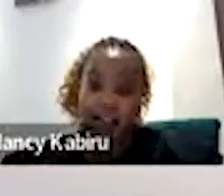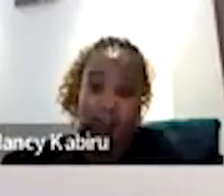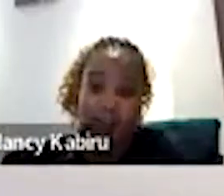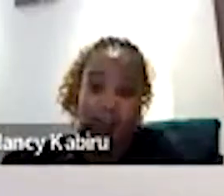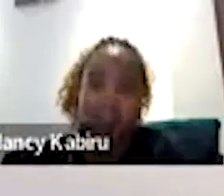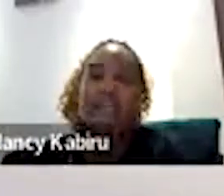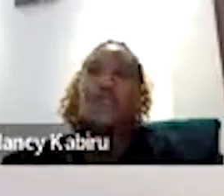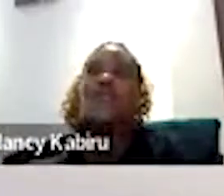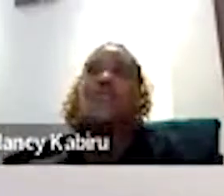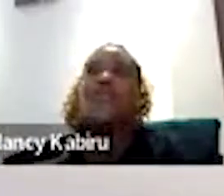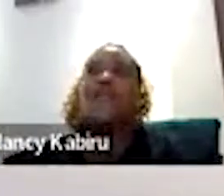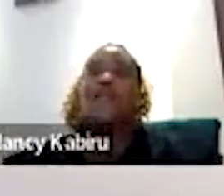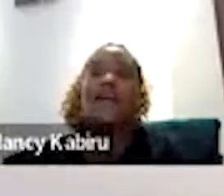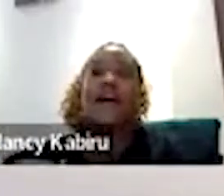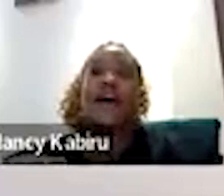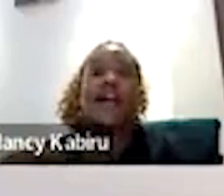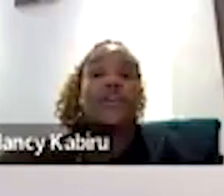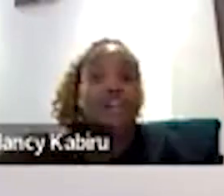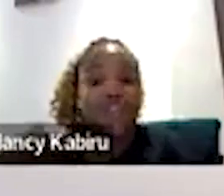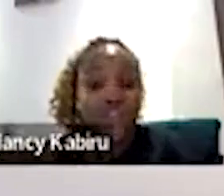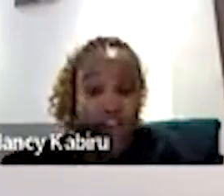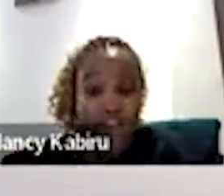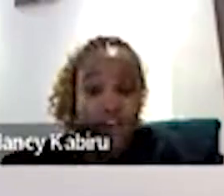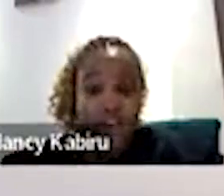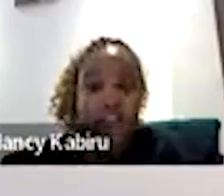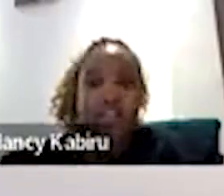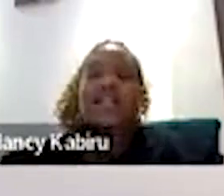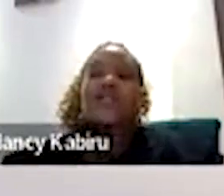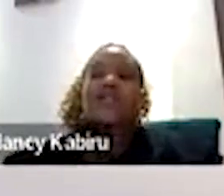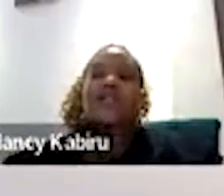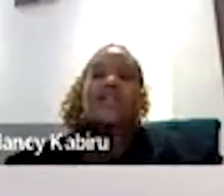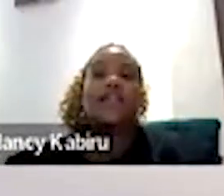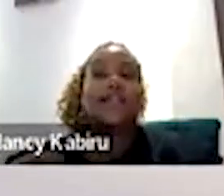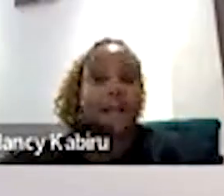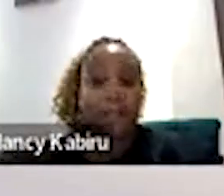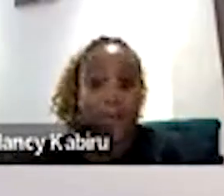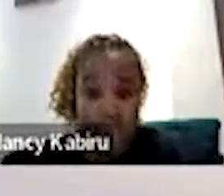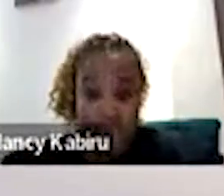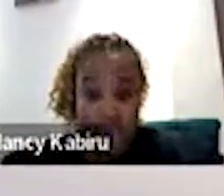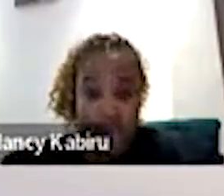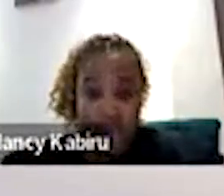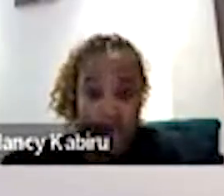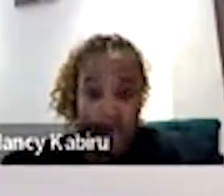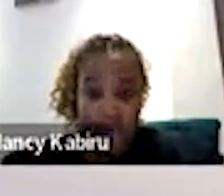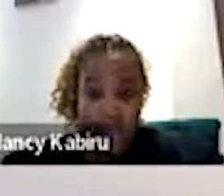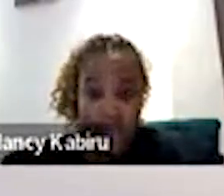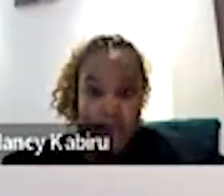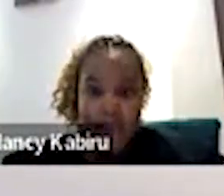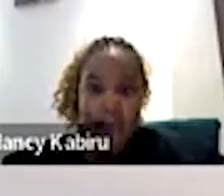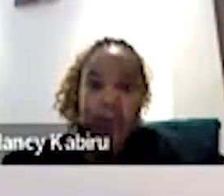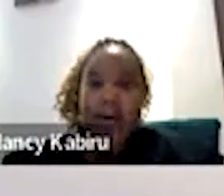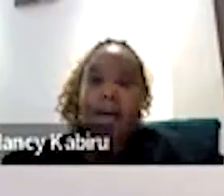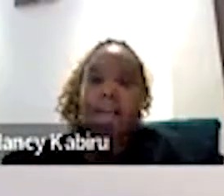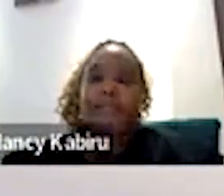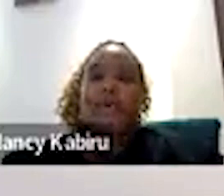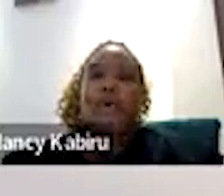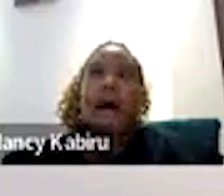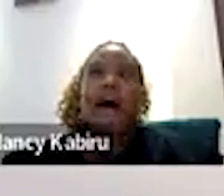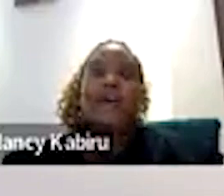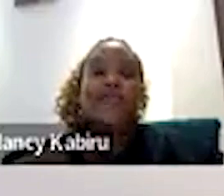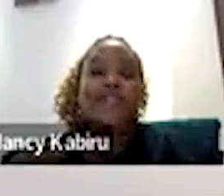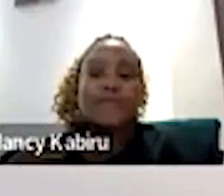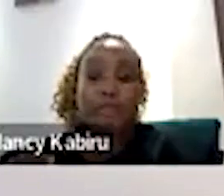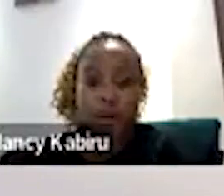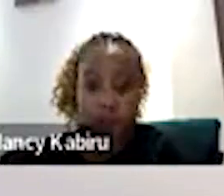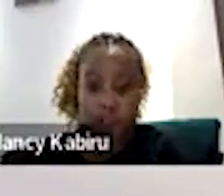to be heard. They need to feel not judged. They need to feel supported, all right?